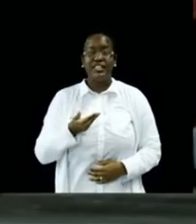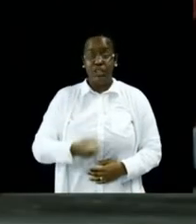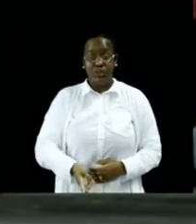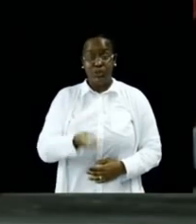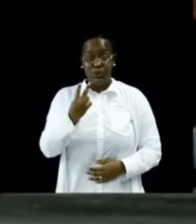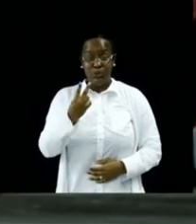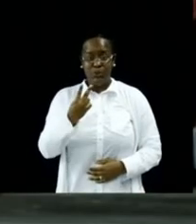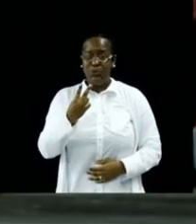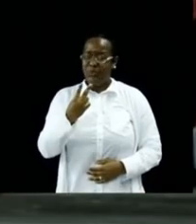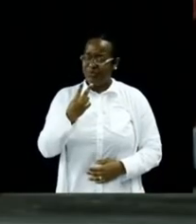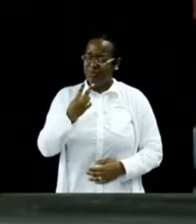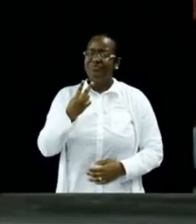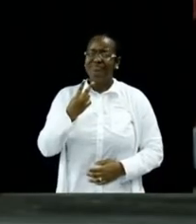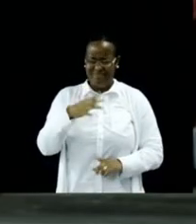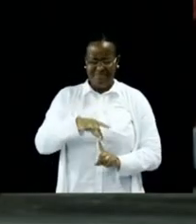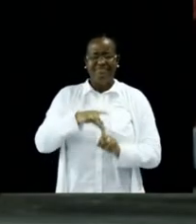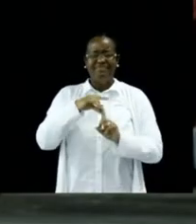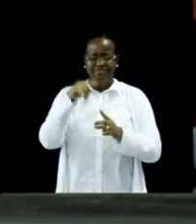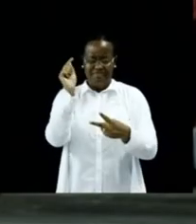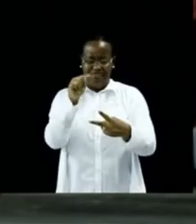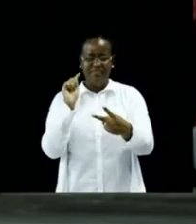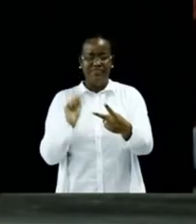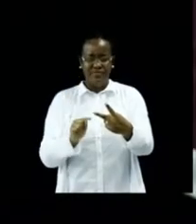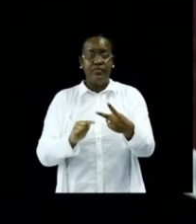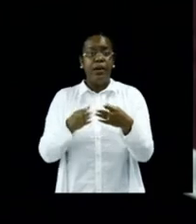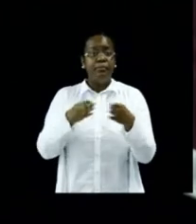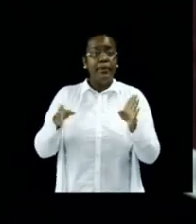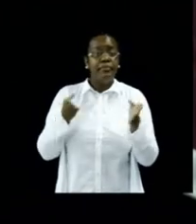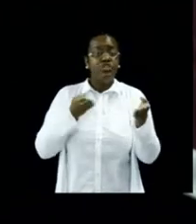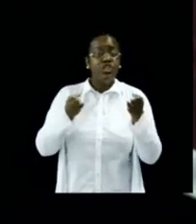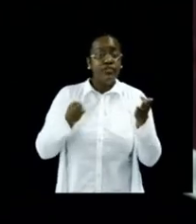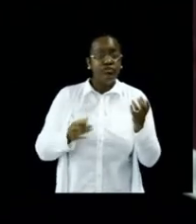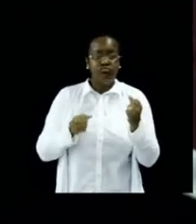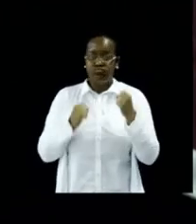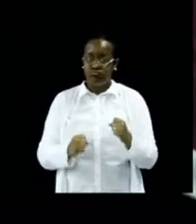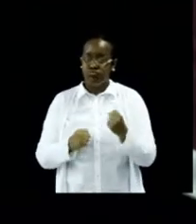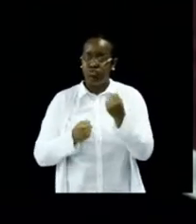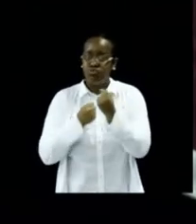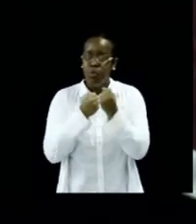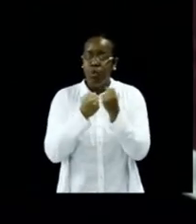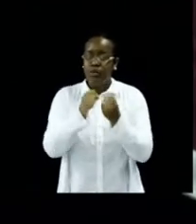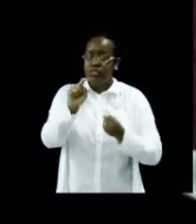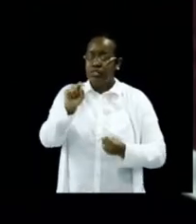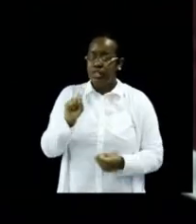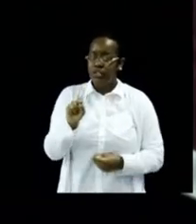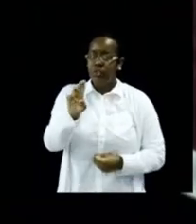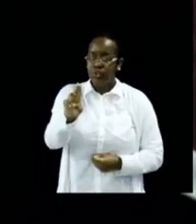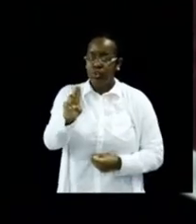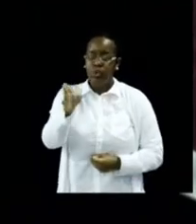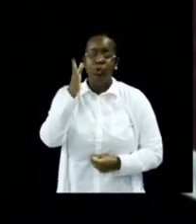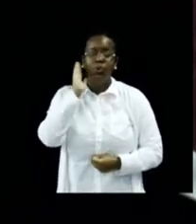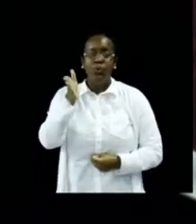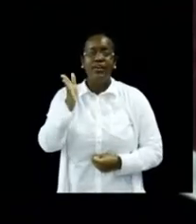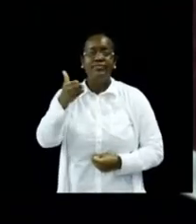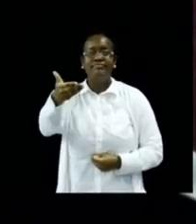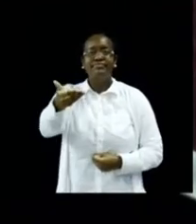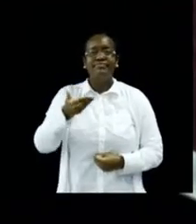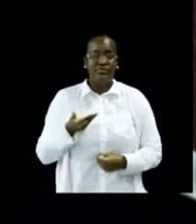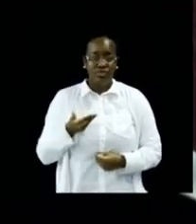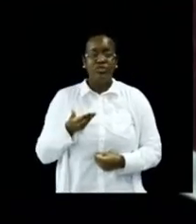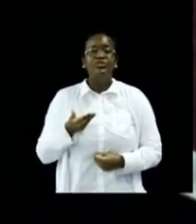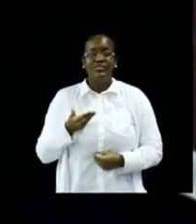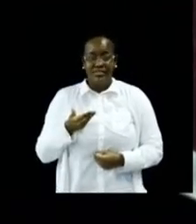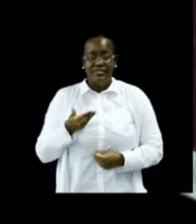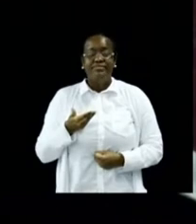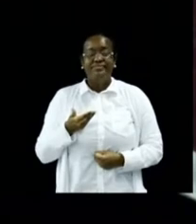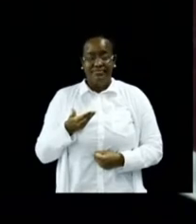two distinguished public servants and strong supporters of TSU to bring greetings. Please